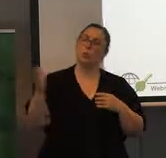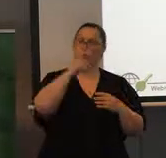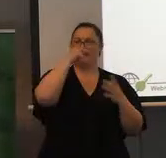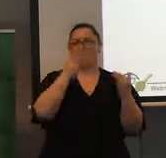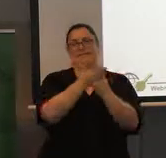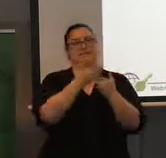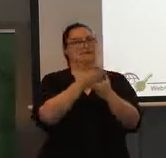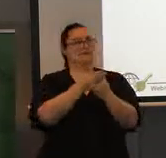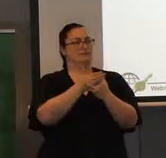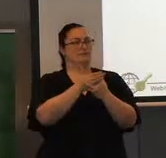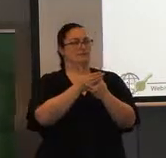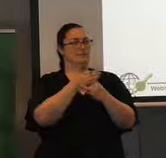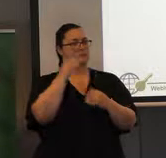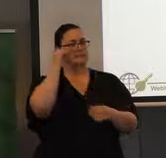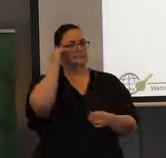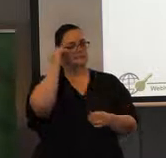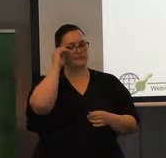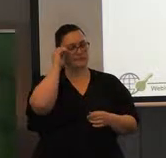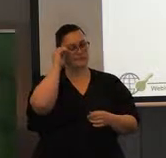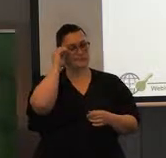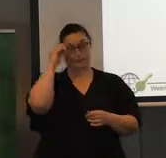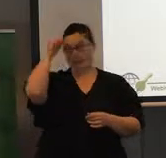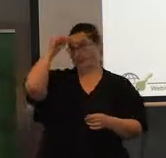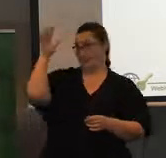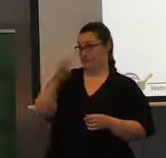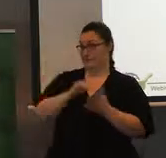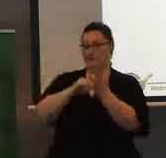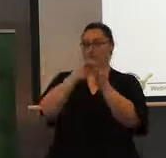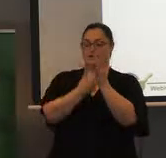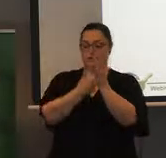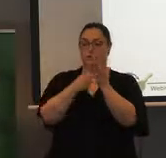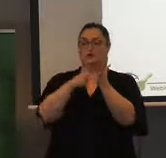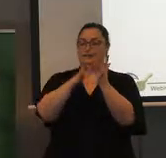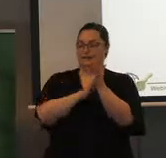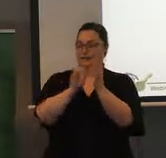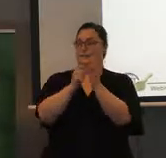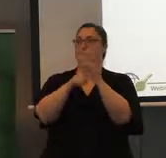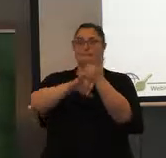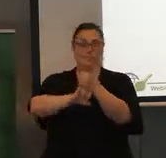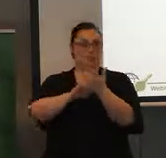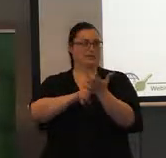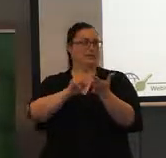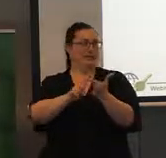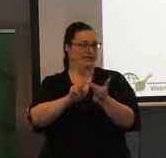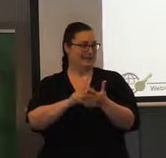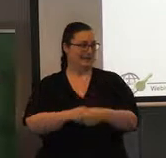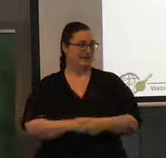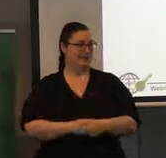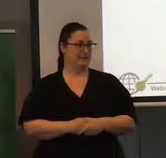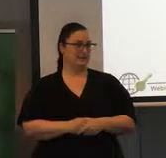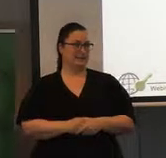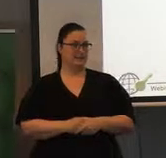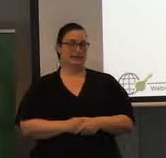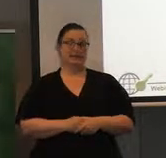is an essential aspect." It's a very, very famous quote by Sir Tim Berners-Lee. Please note